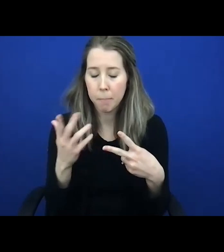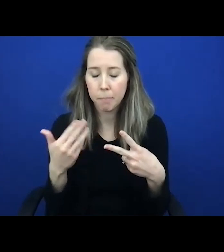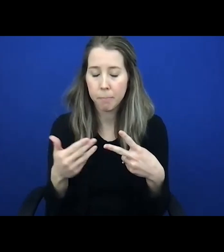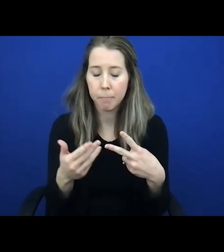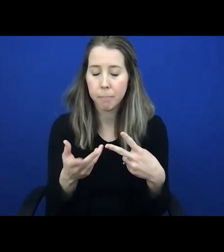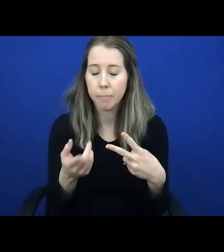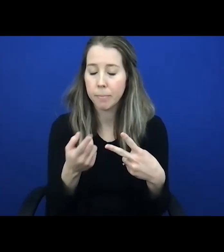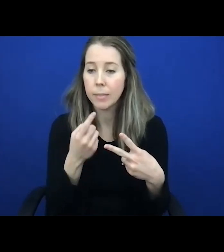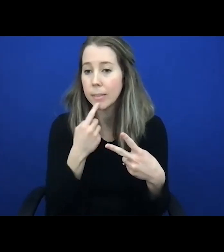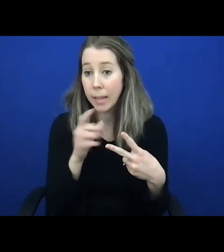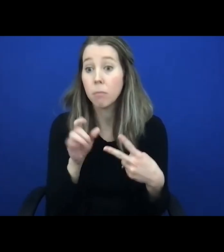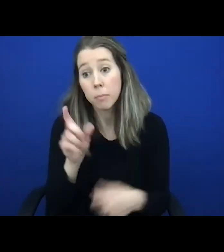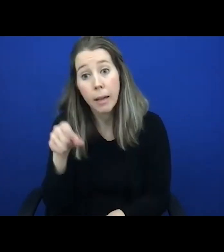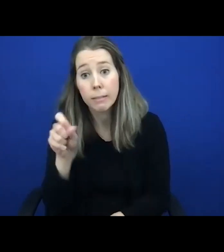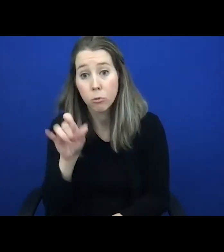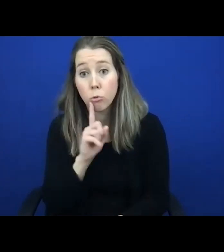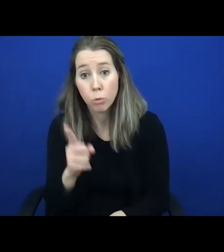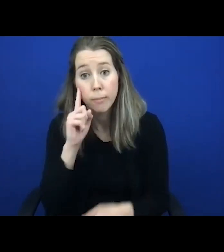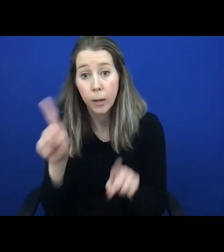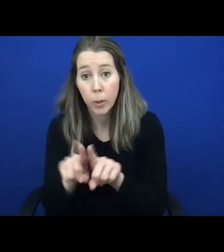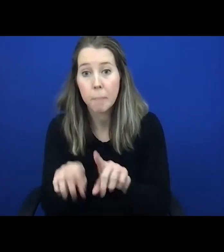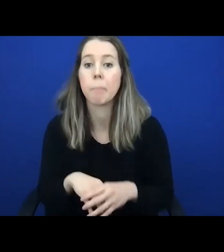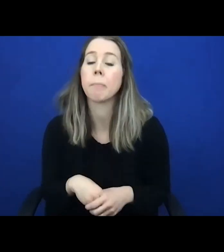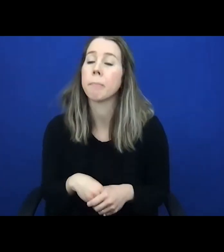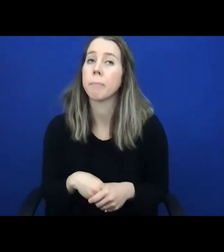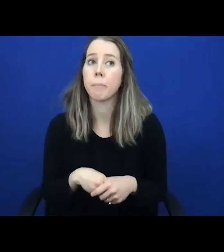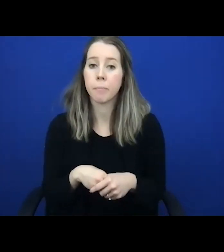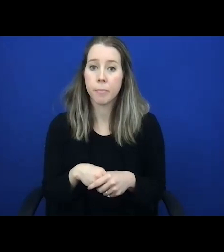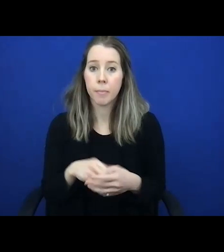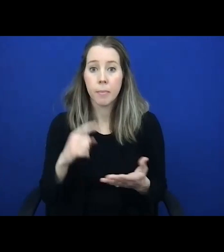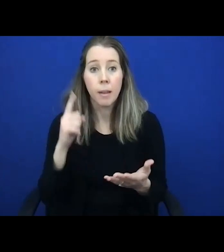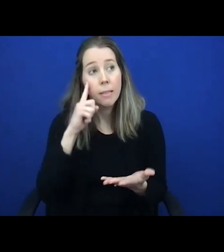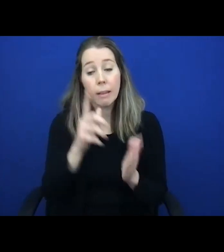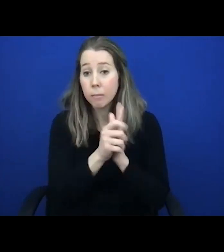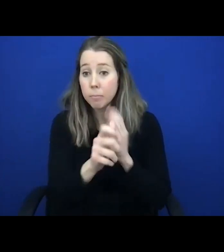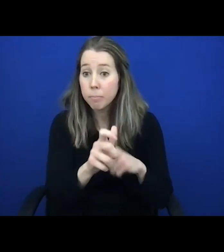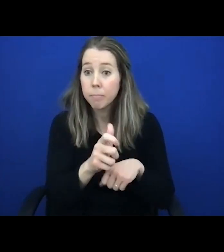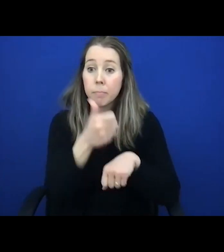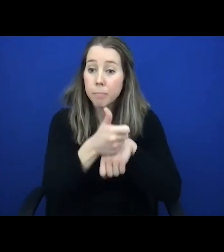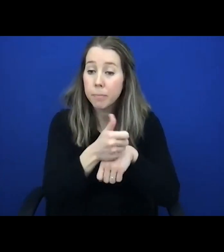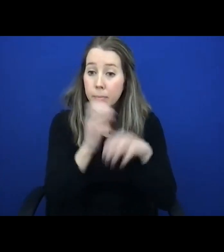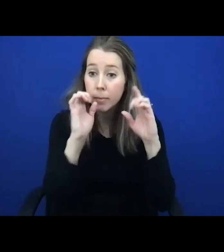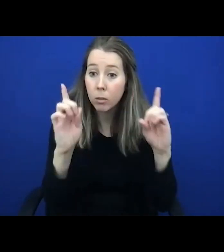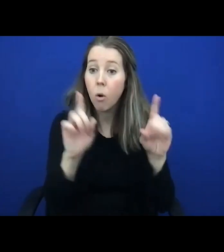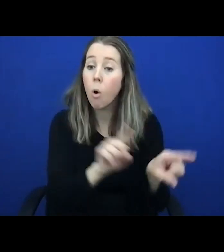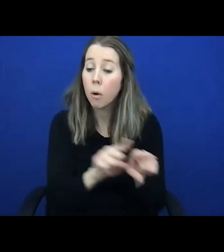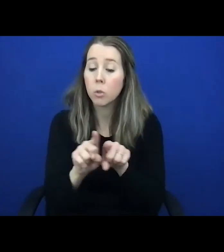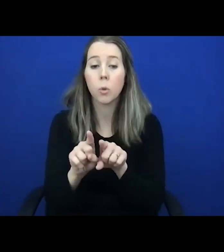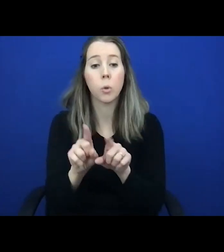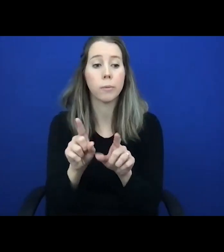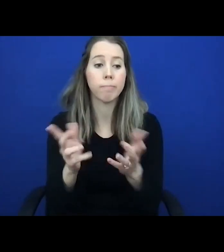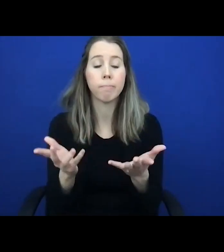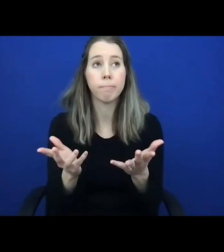saying that that's true. I think competency-based education also